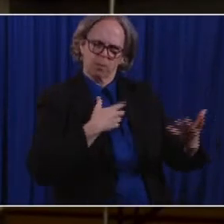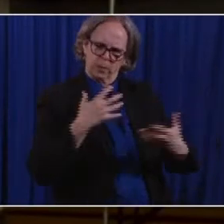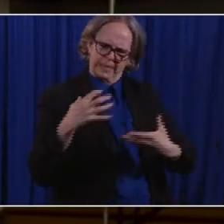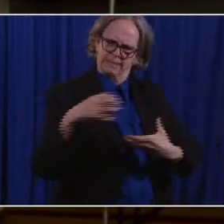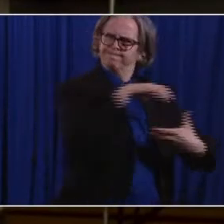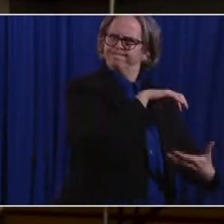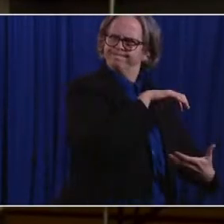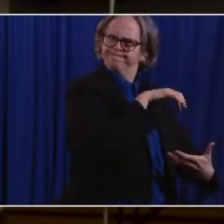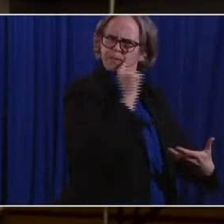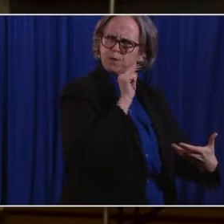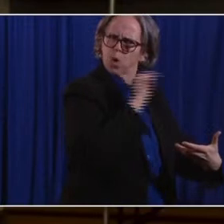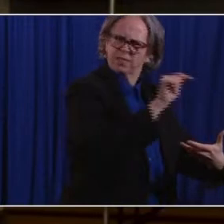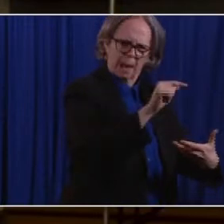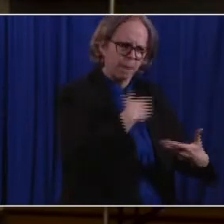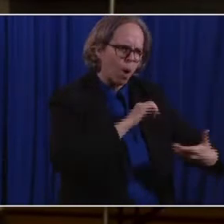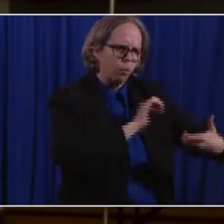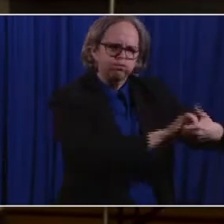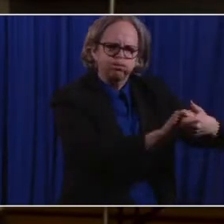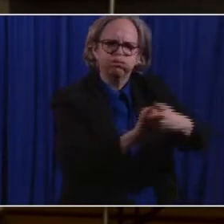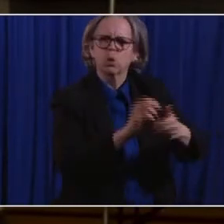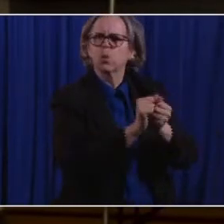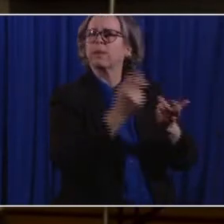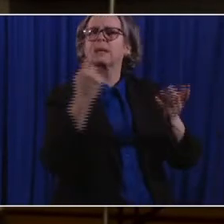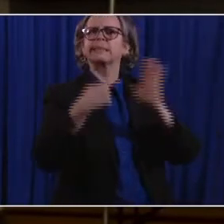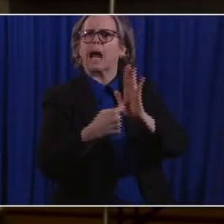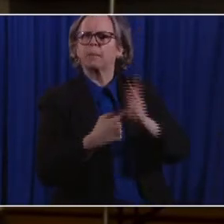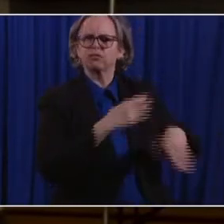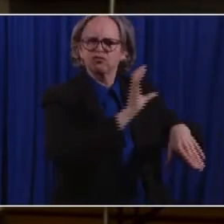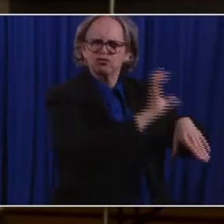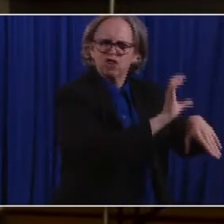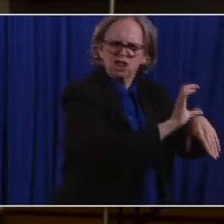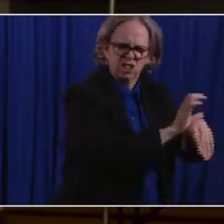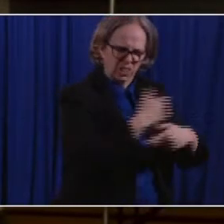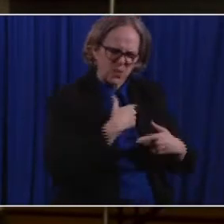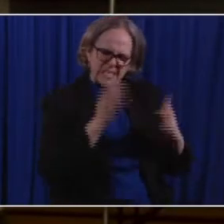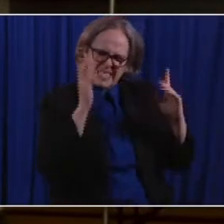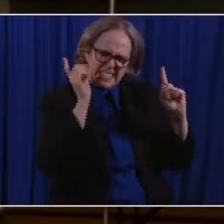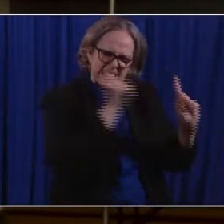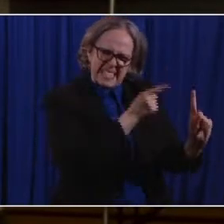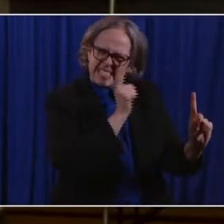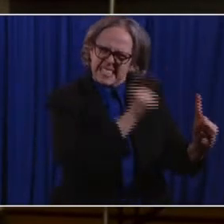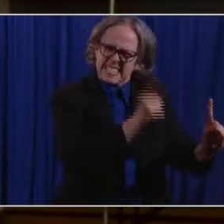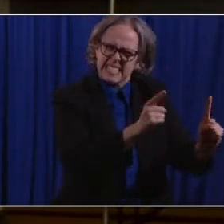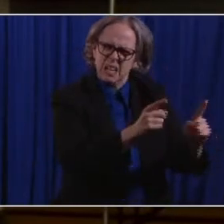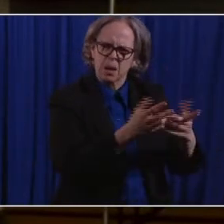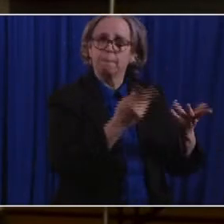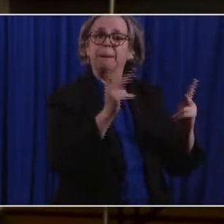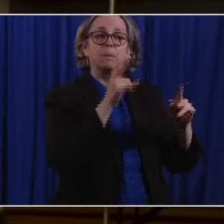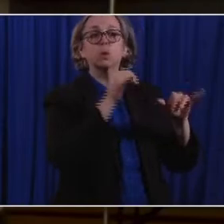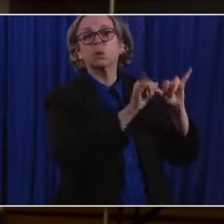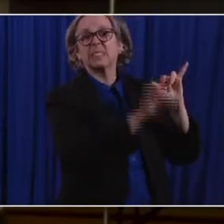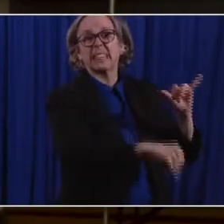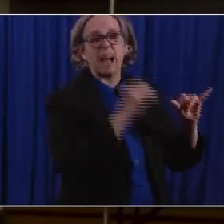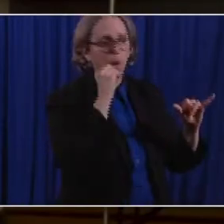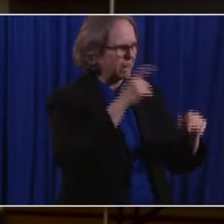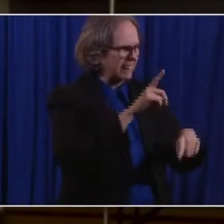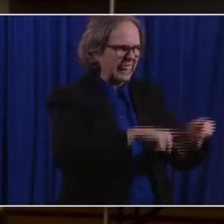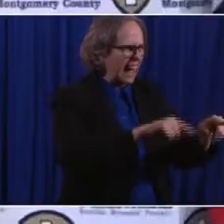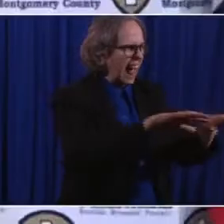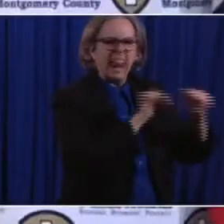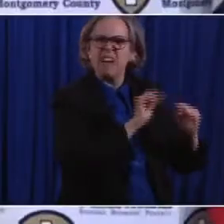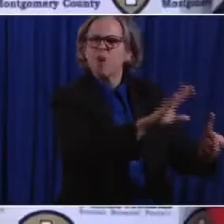looking at homebound populations, we're in congregate care locations, just making sure that we're promoting equity around vaccine